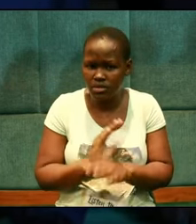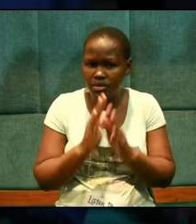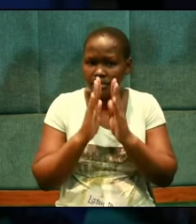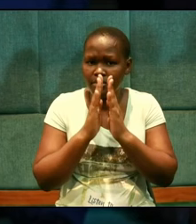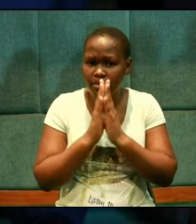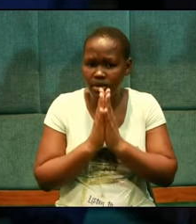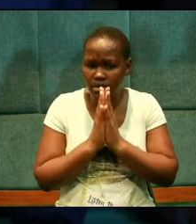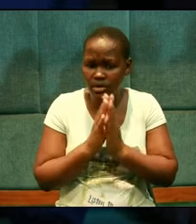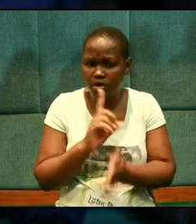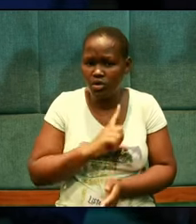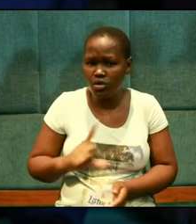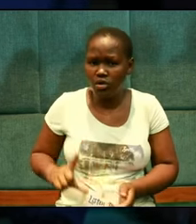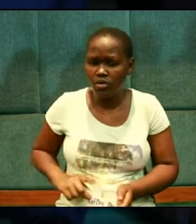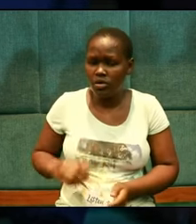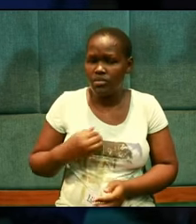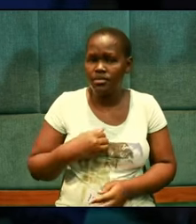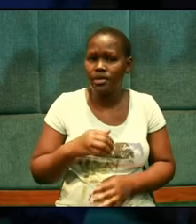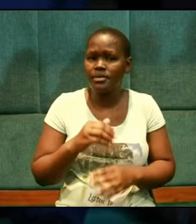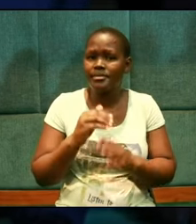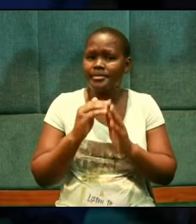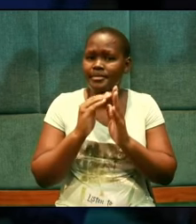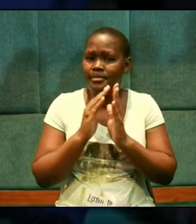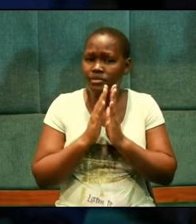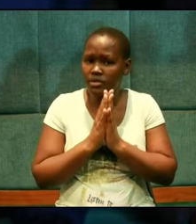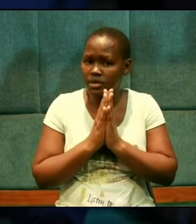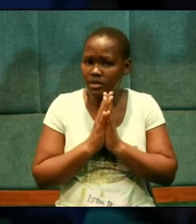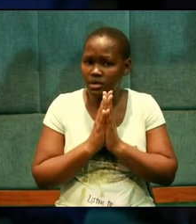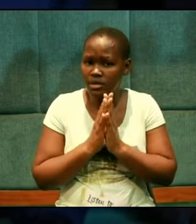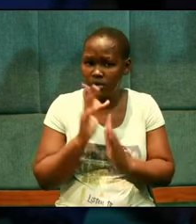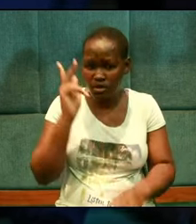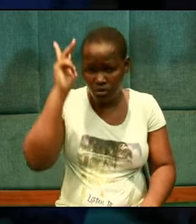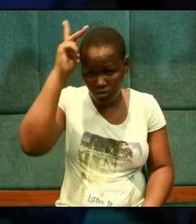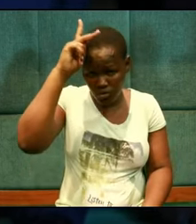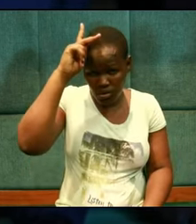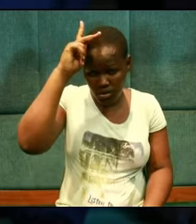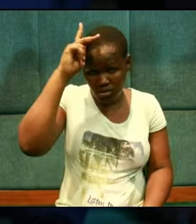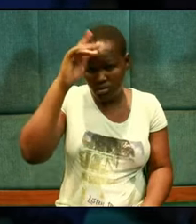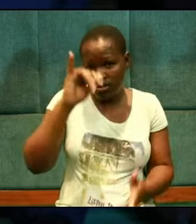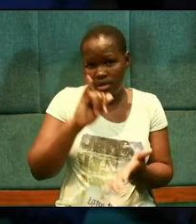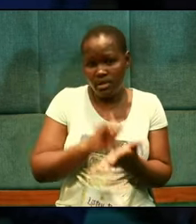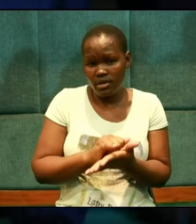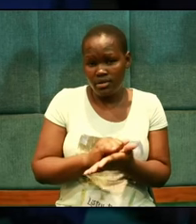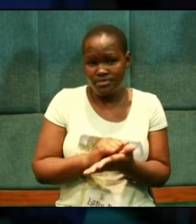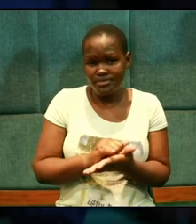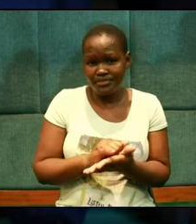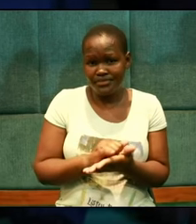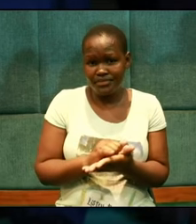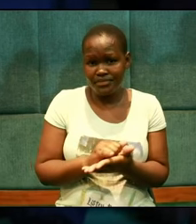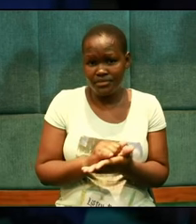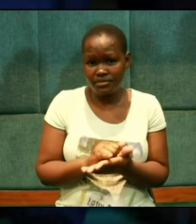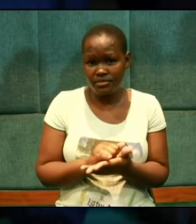Lord, I pray, none of the marriages that were